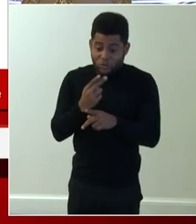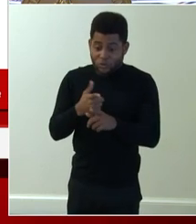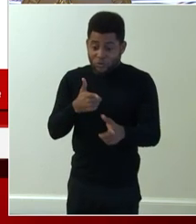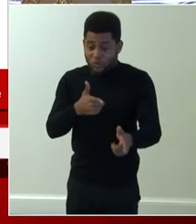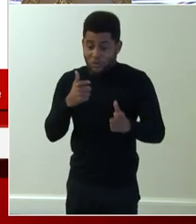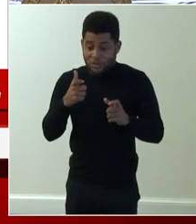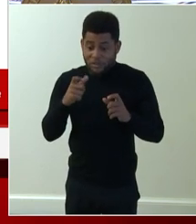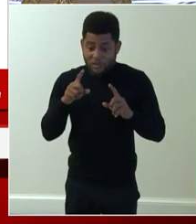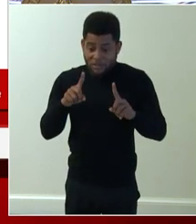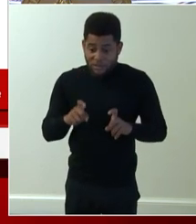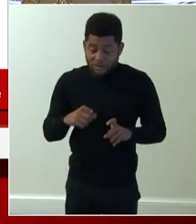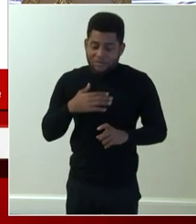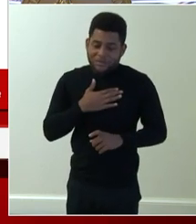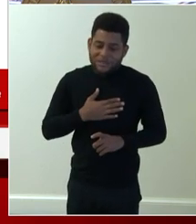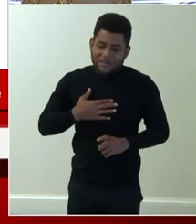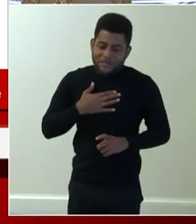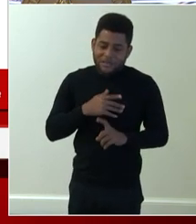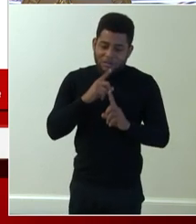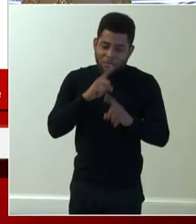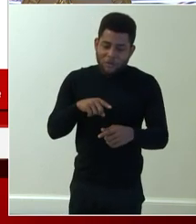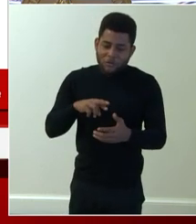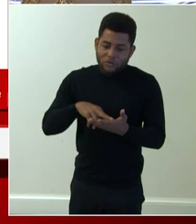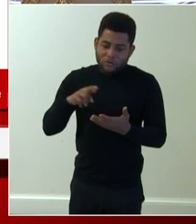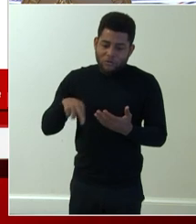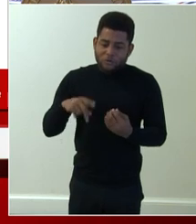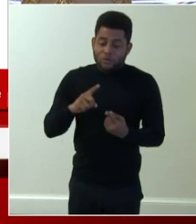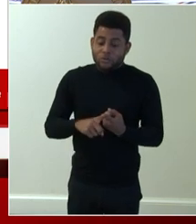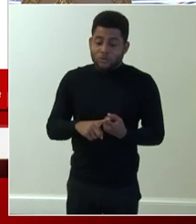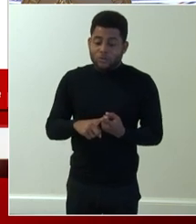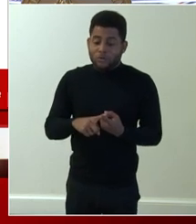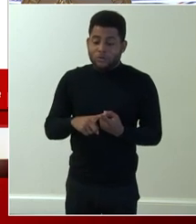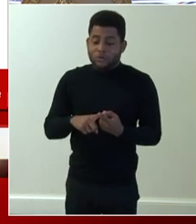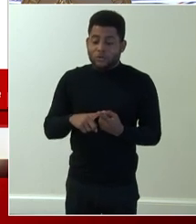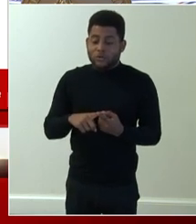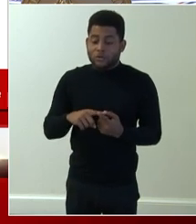please report your results to